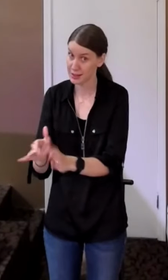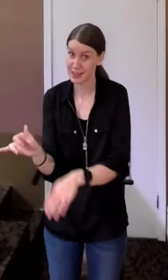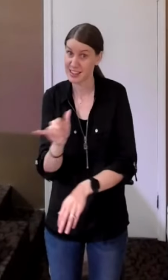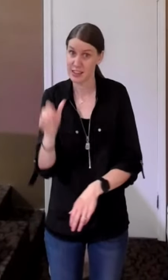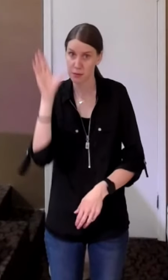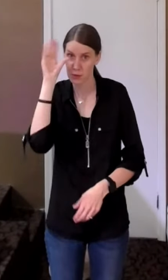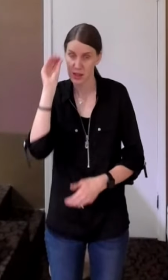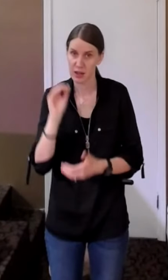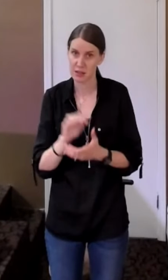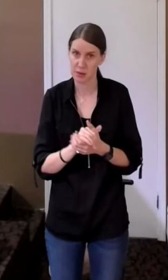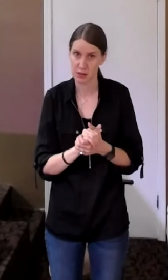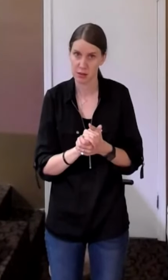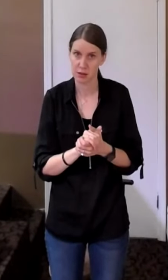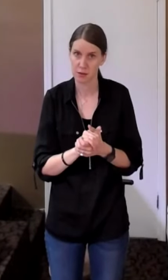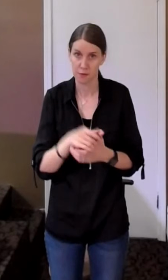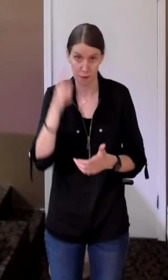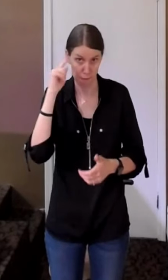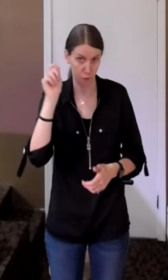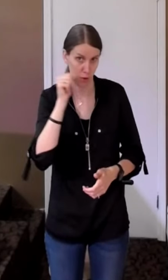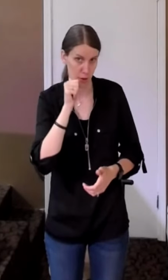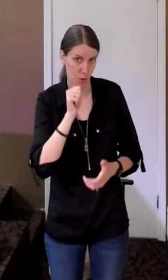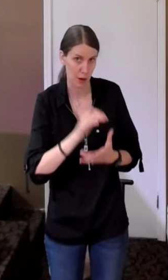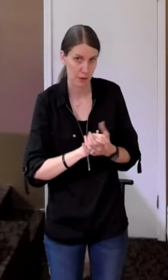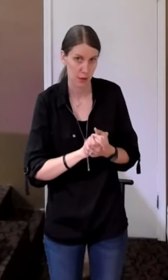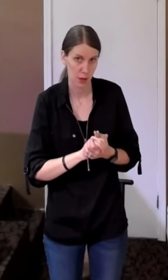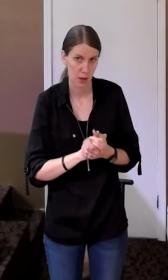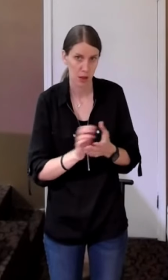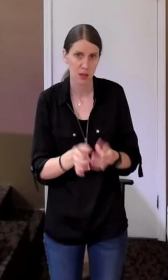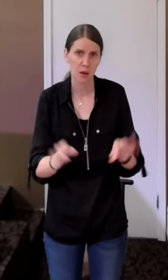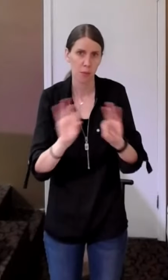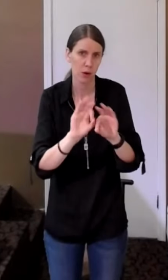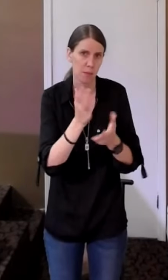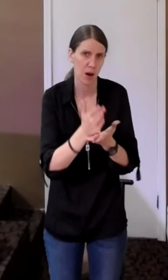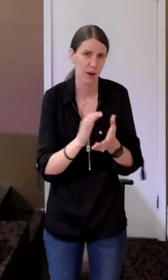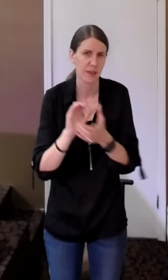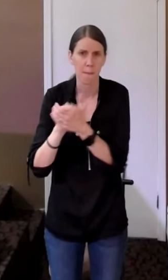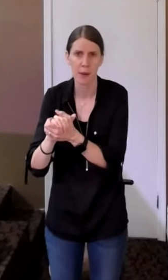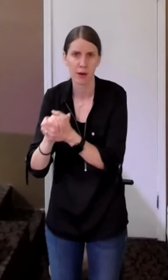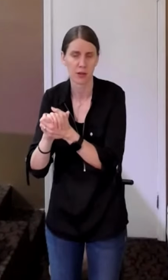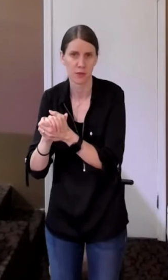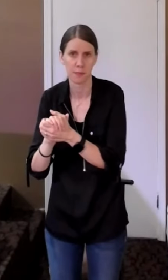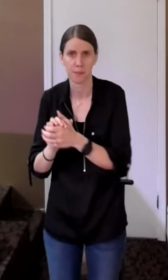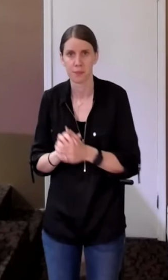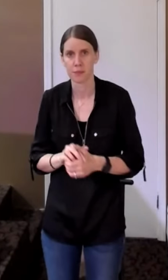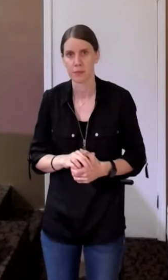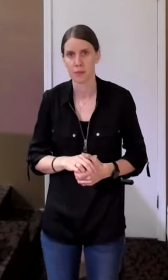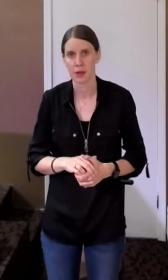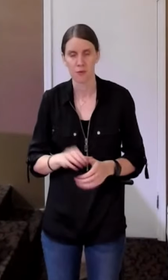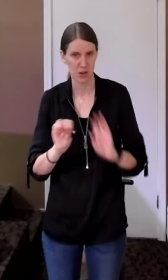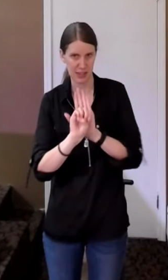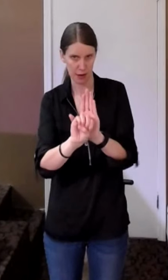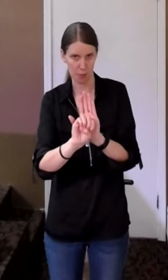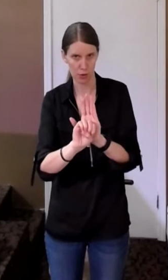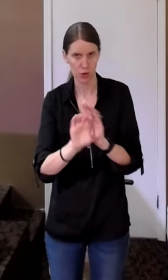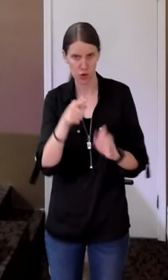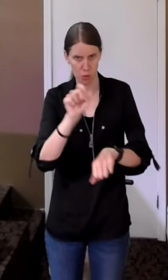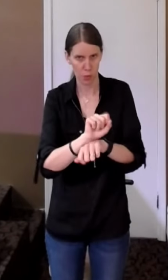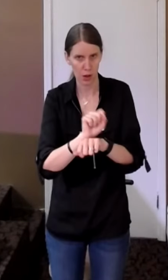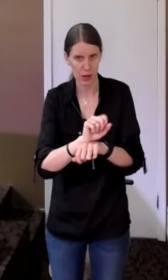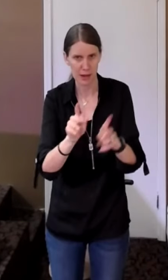too. But it's an important part, because if, let's say, you work in a situation that's